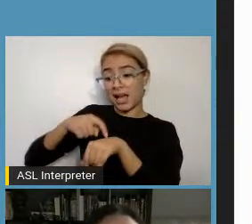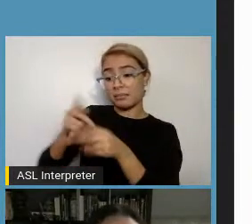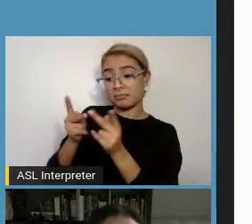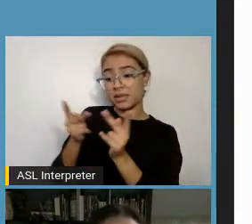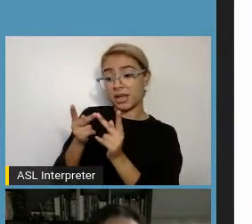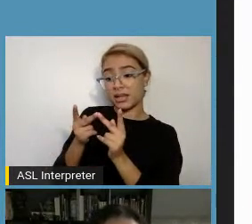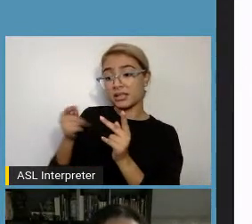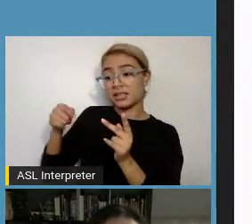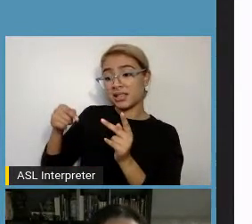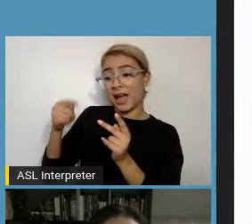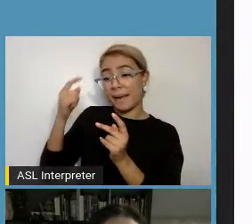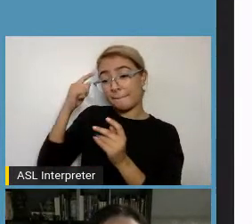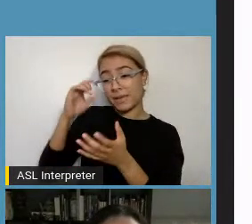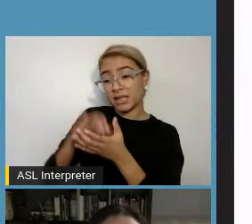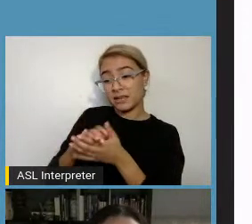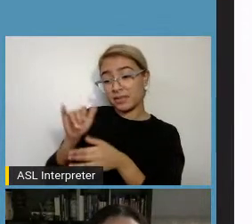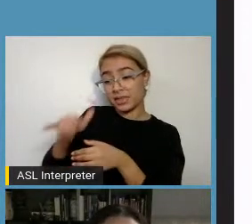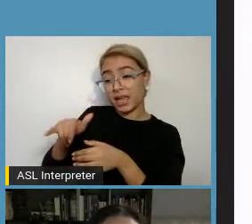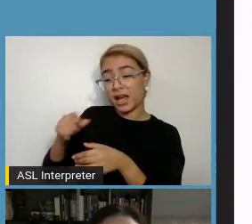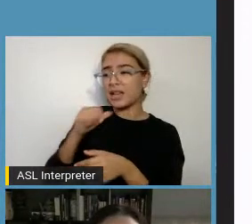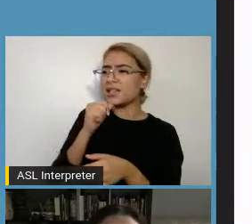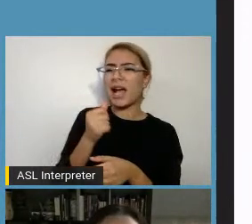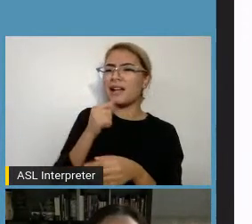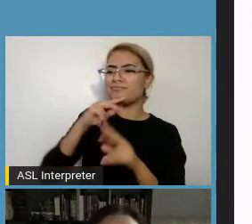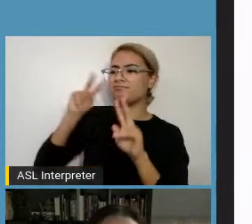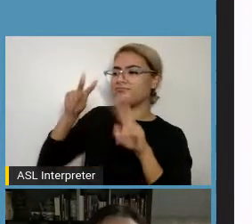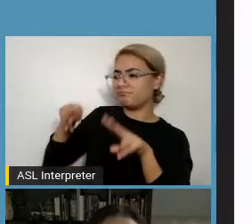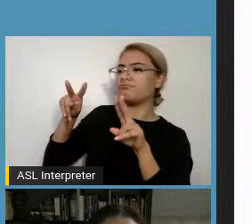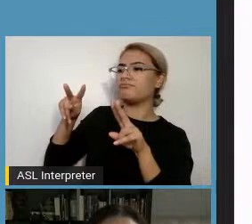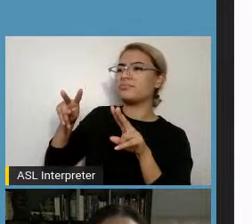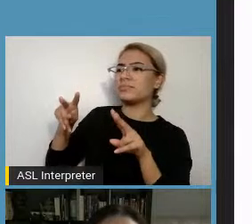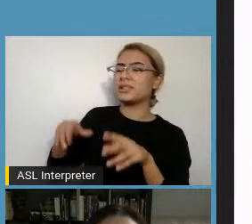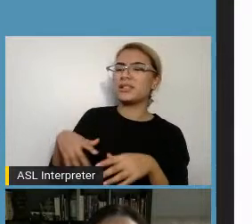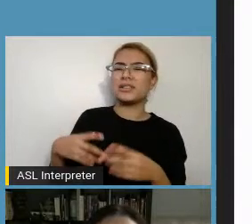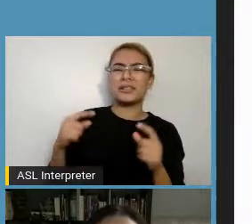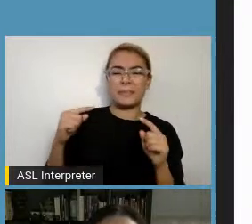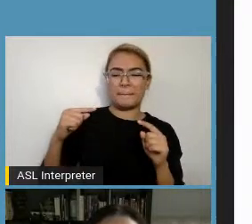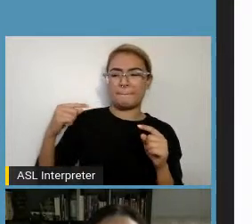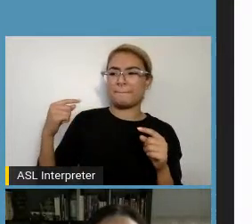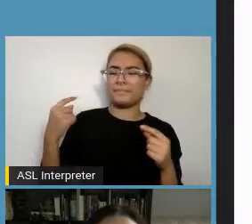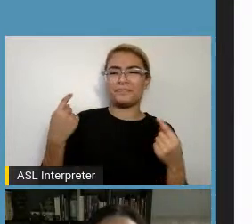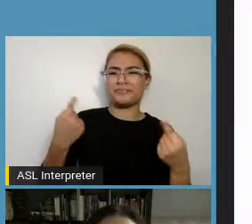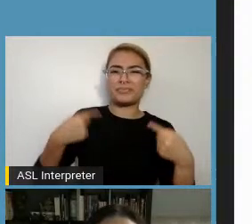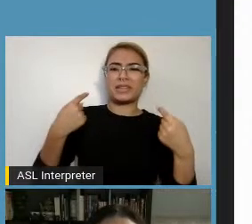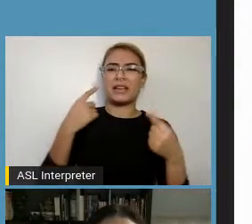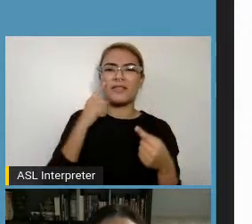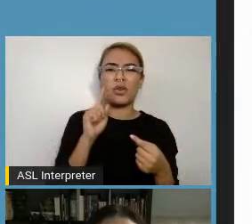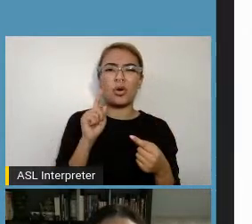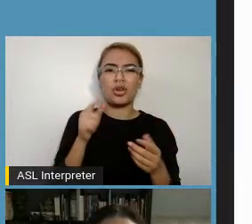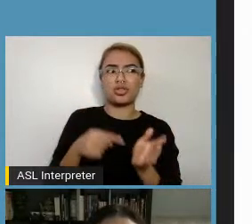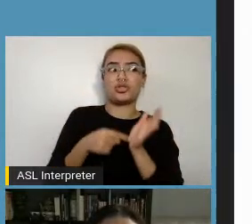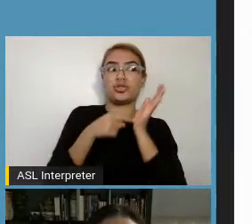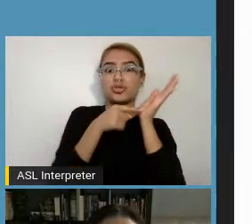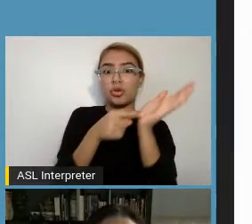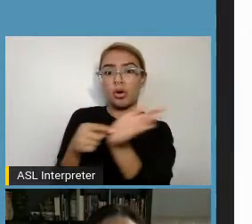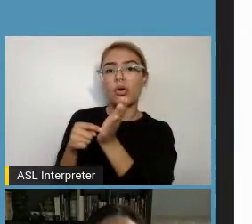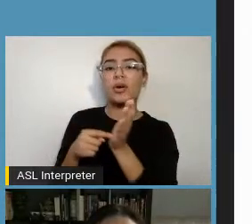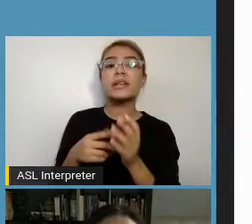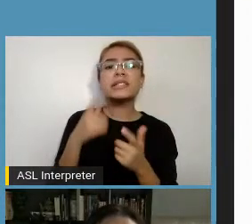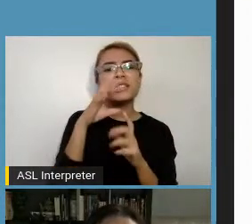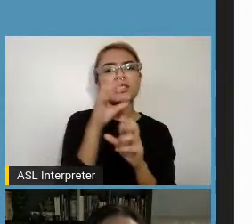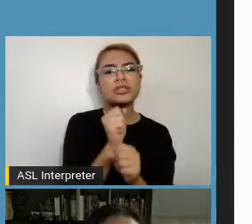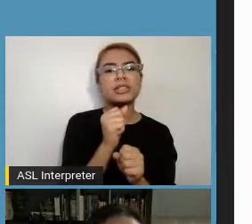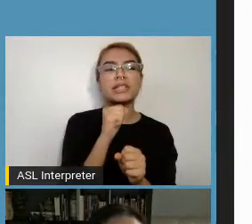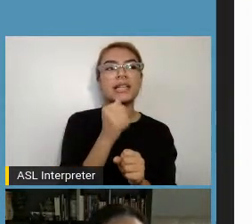asking anybody to judge it, to condemn us for showing it. And it's interesting how sometimes it's not who you